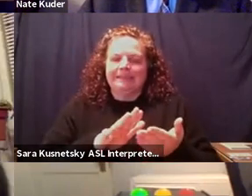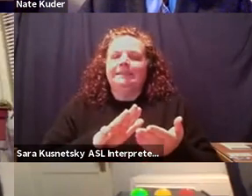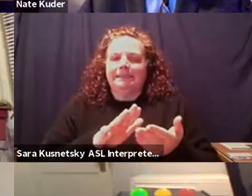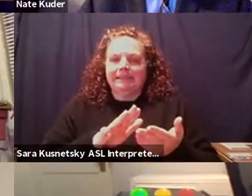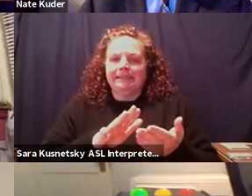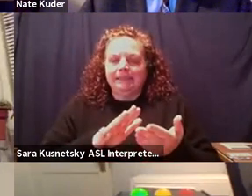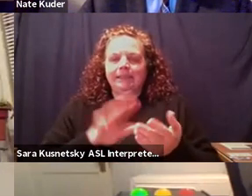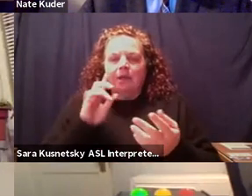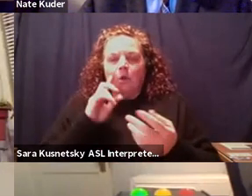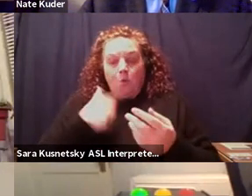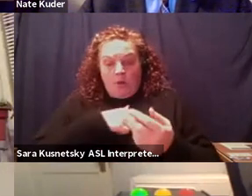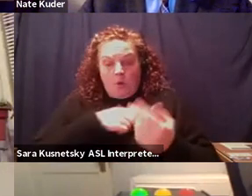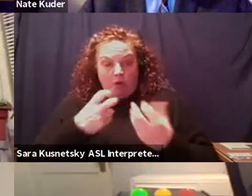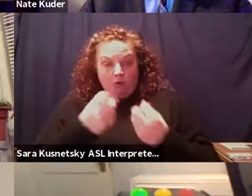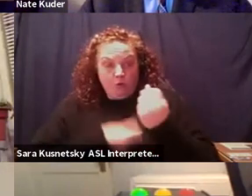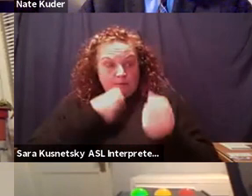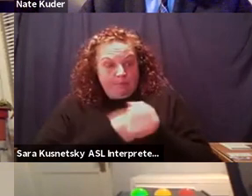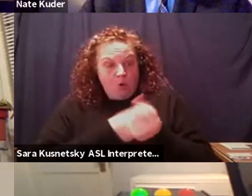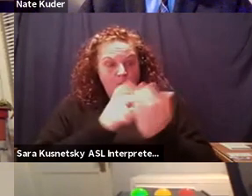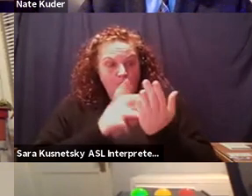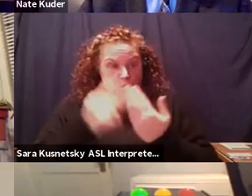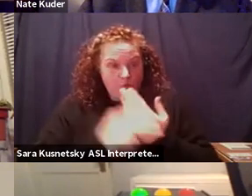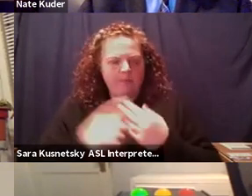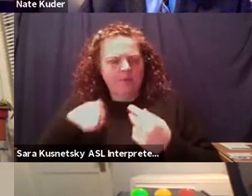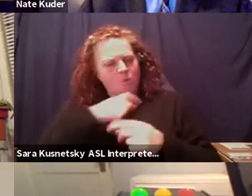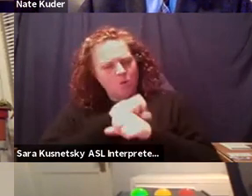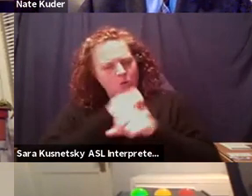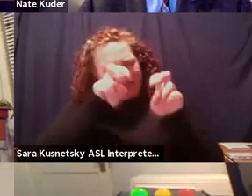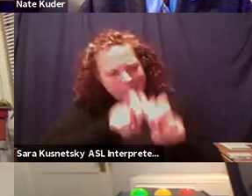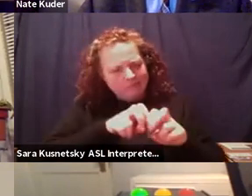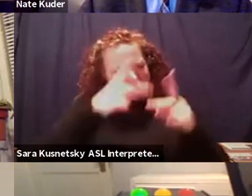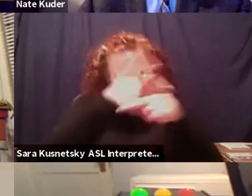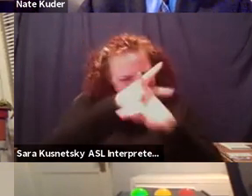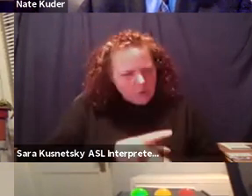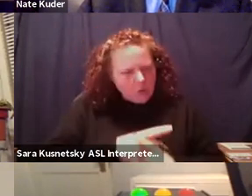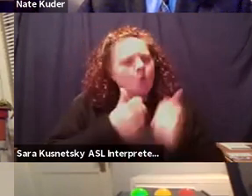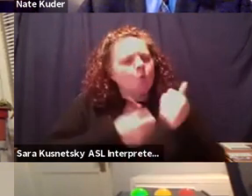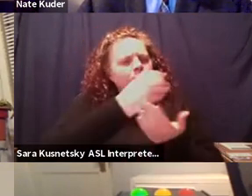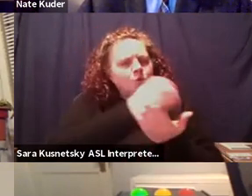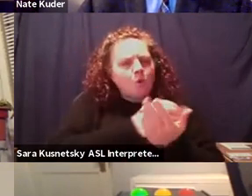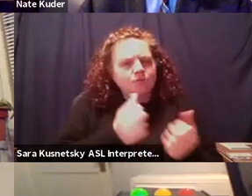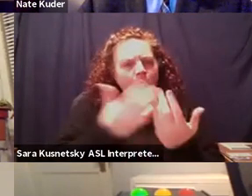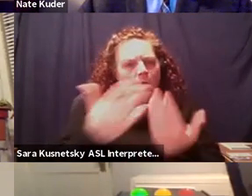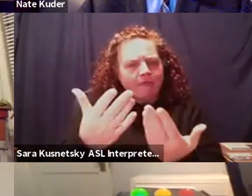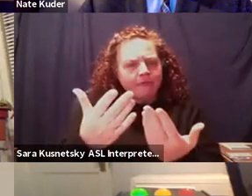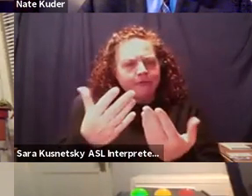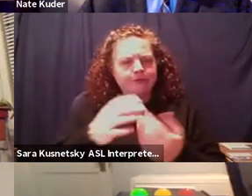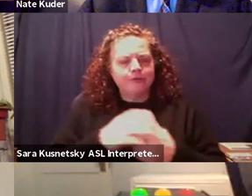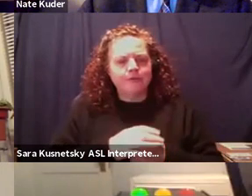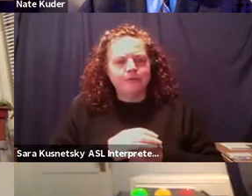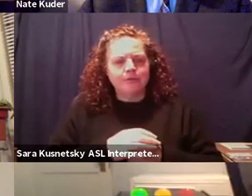support the programming. So we've worked with him to identify what courses he's offering. This is also